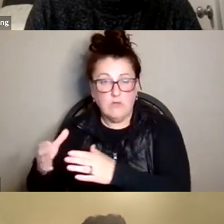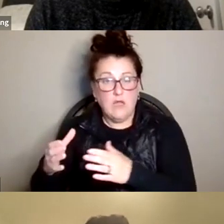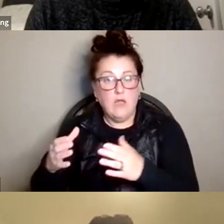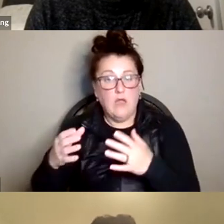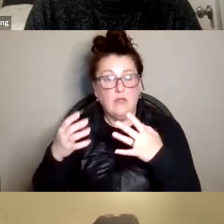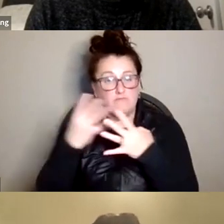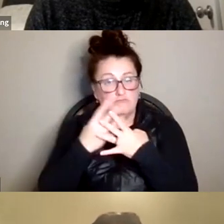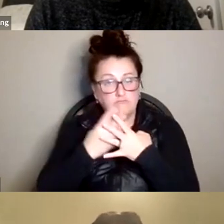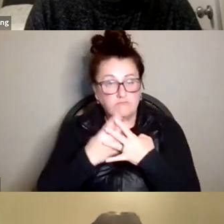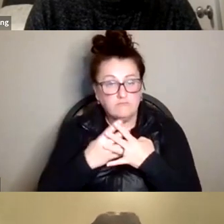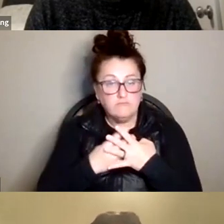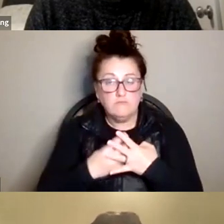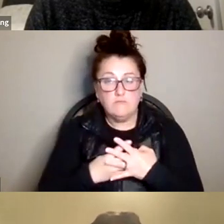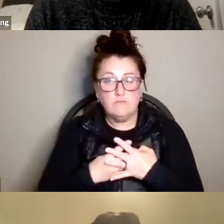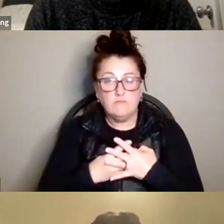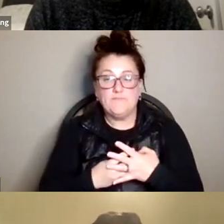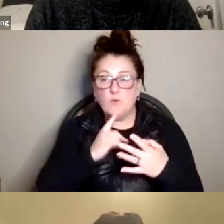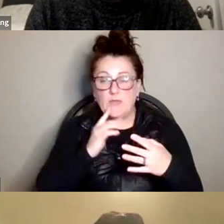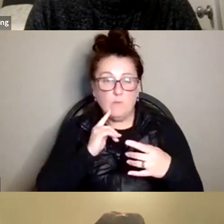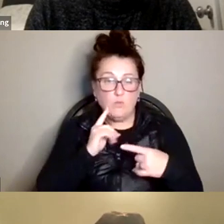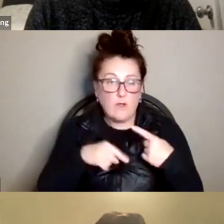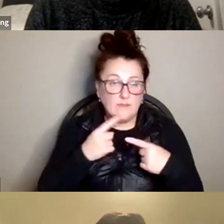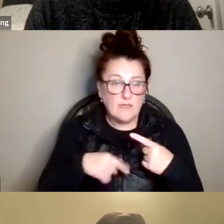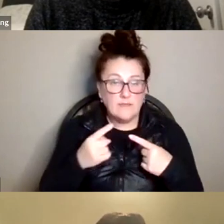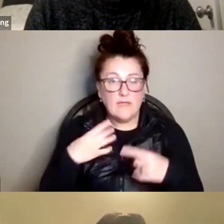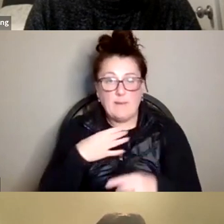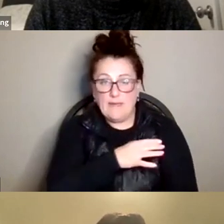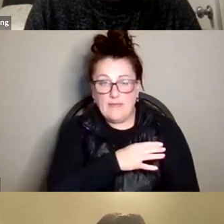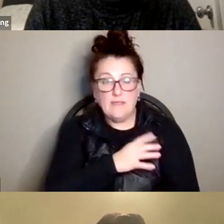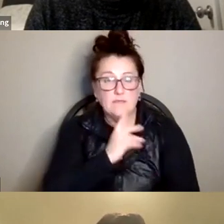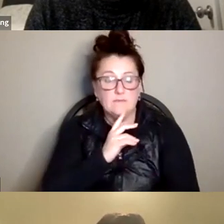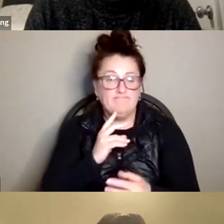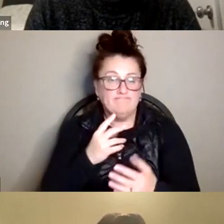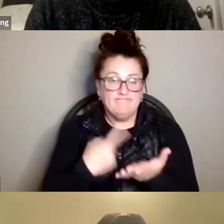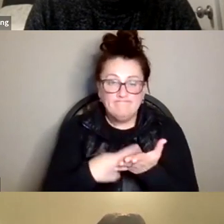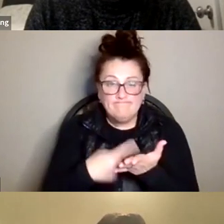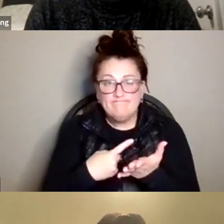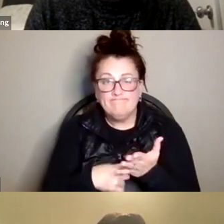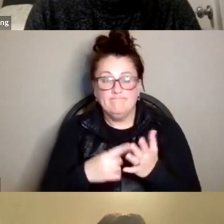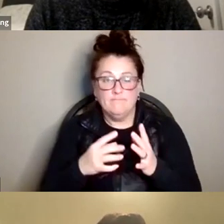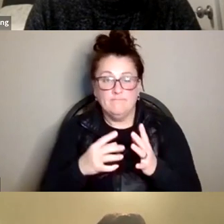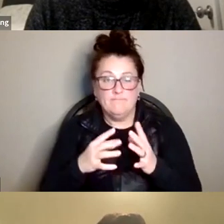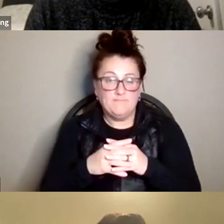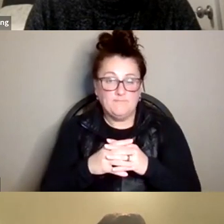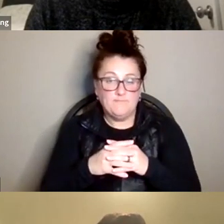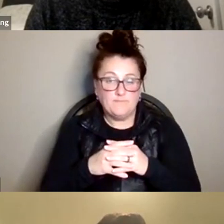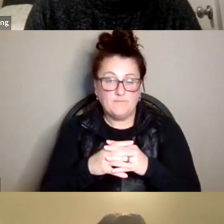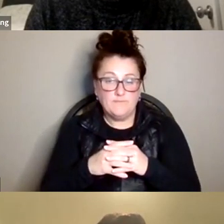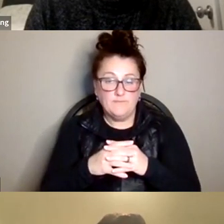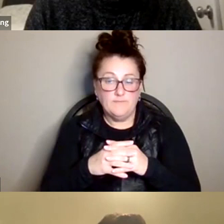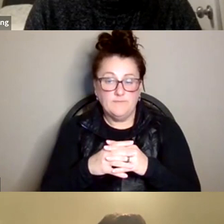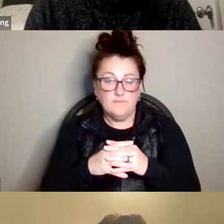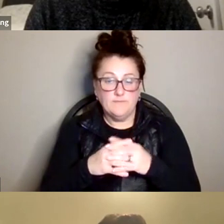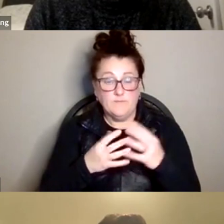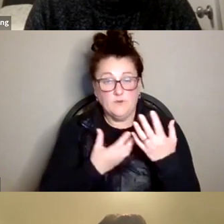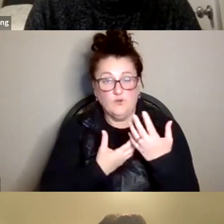a credible job of processing it as the committee and as a group of folks that you've